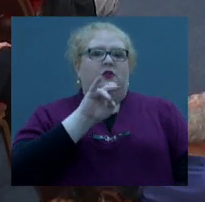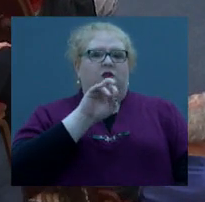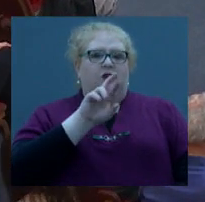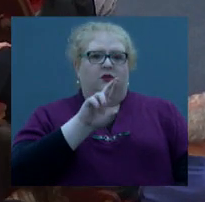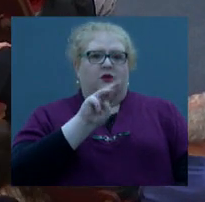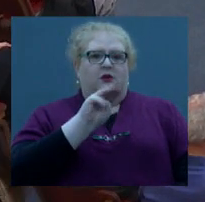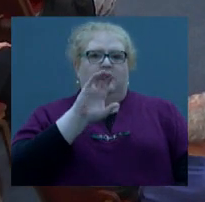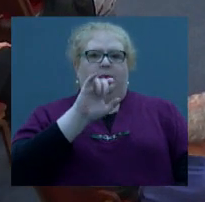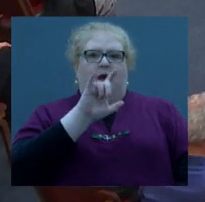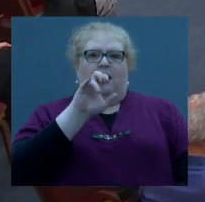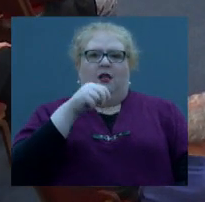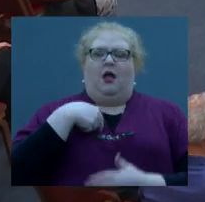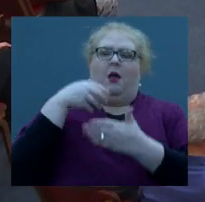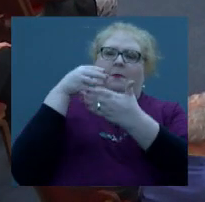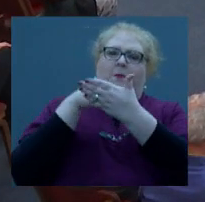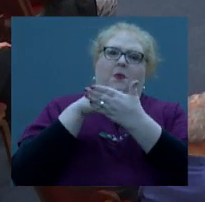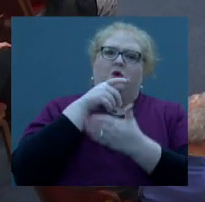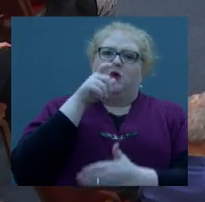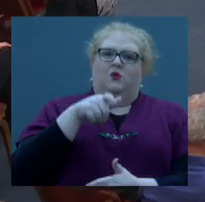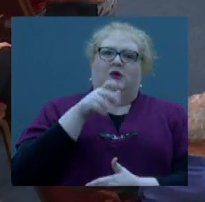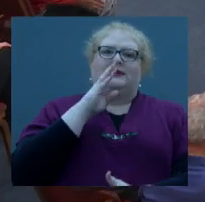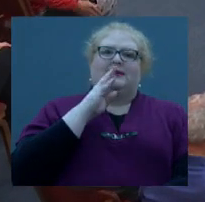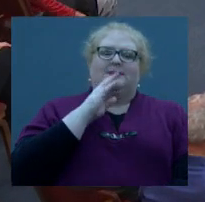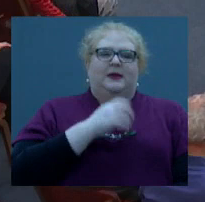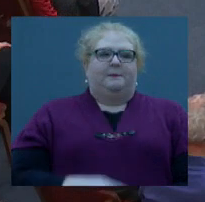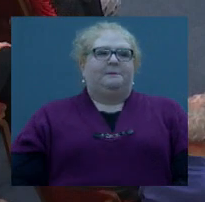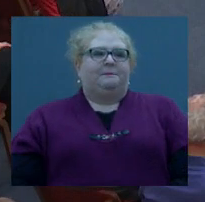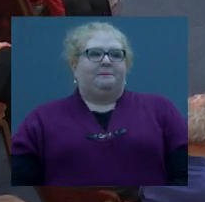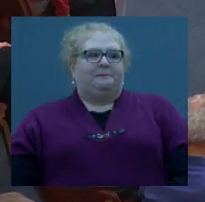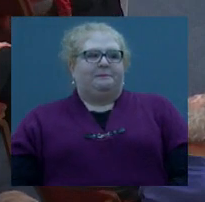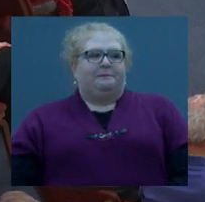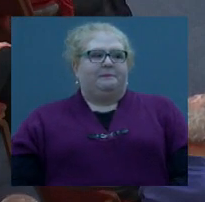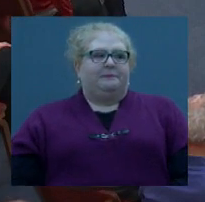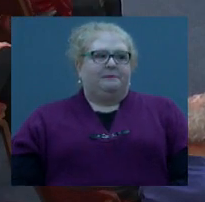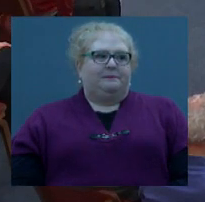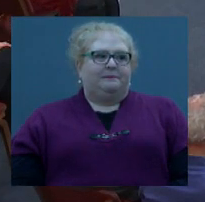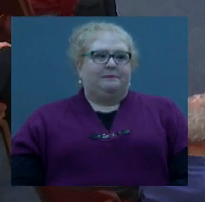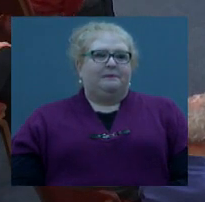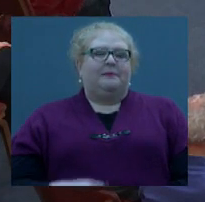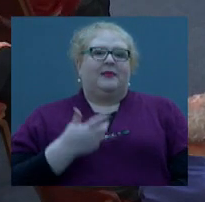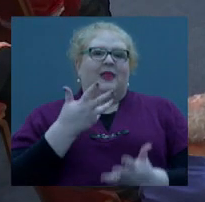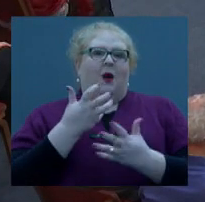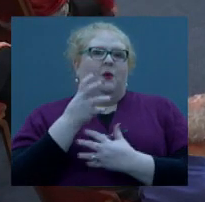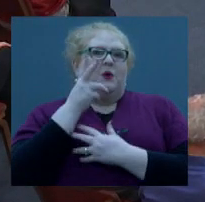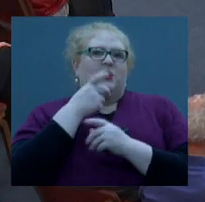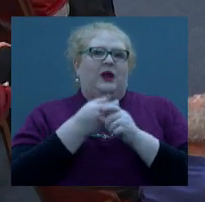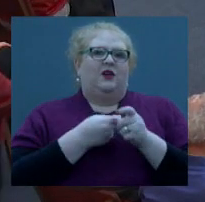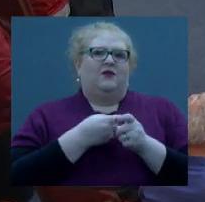I'm opposed. I don't need to speak, but I would like to hear from Thank you. POA. Sorry.